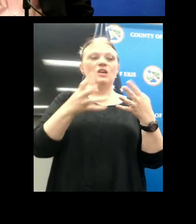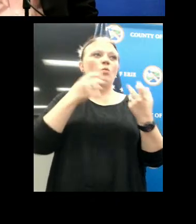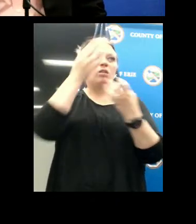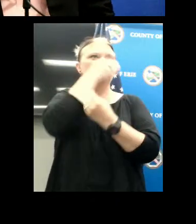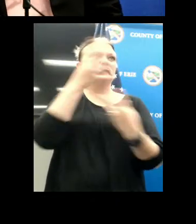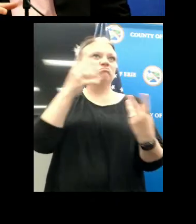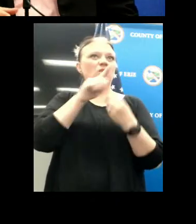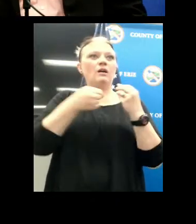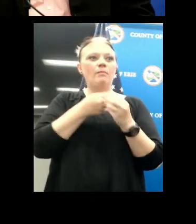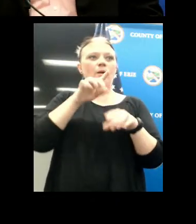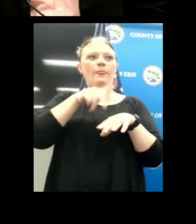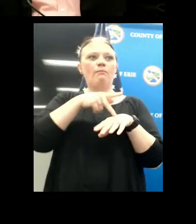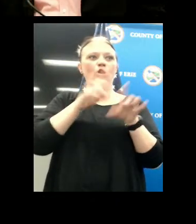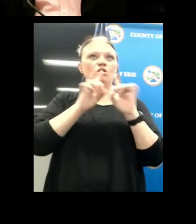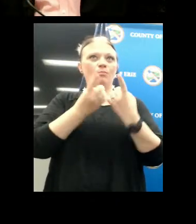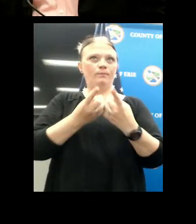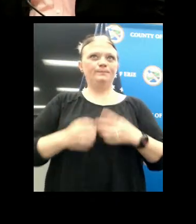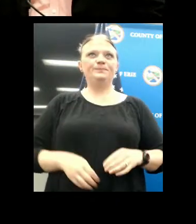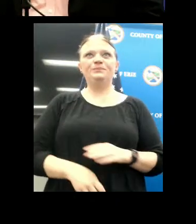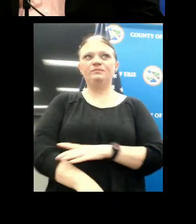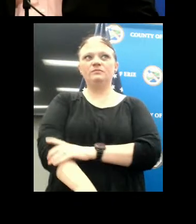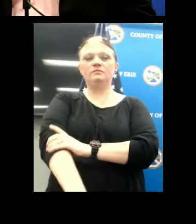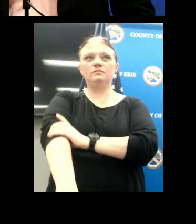to our parks department today.